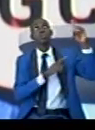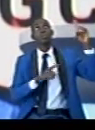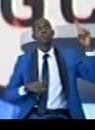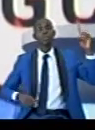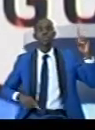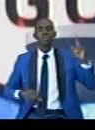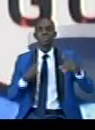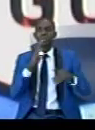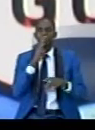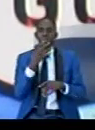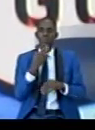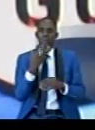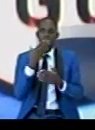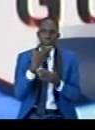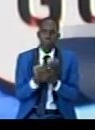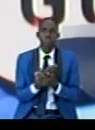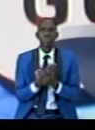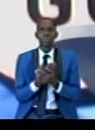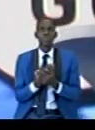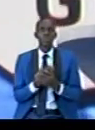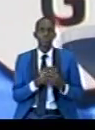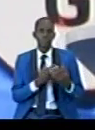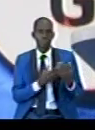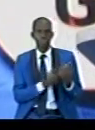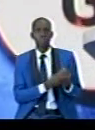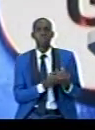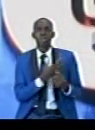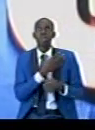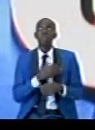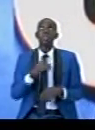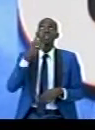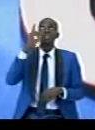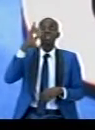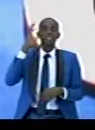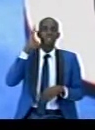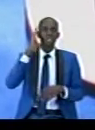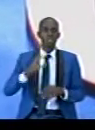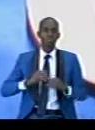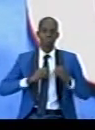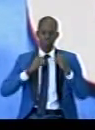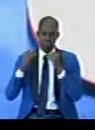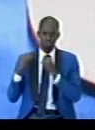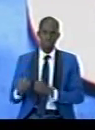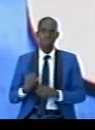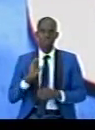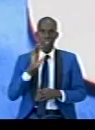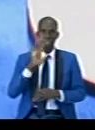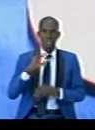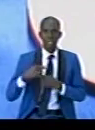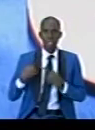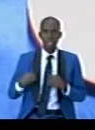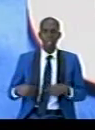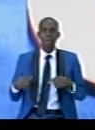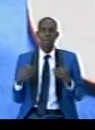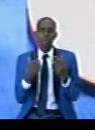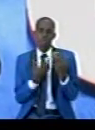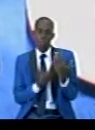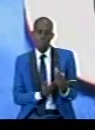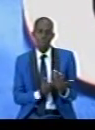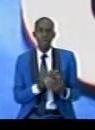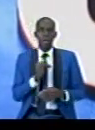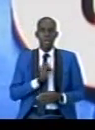be of good courage, and he shall strengthen thine heart, which I